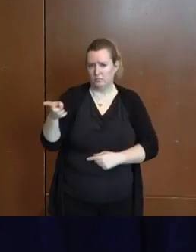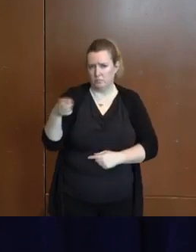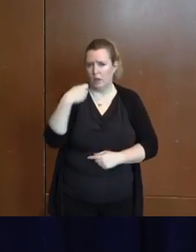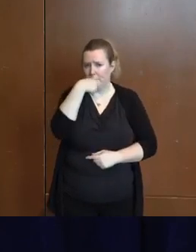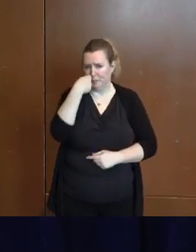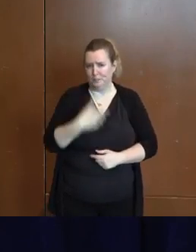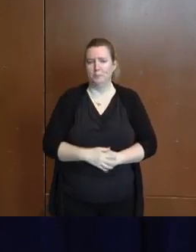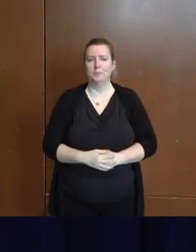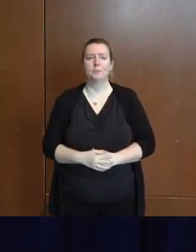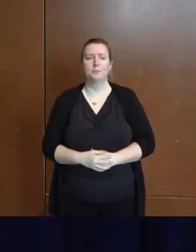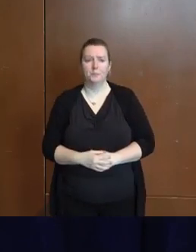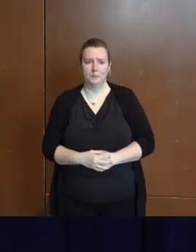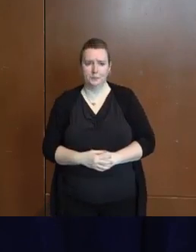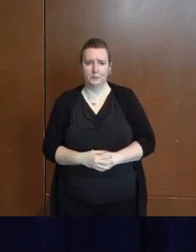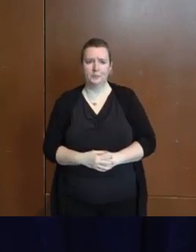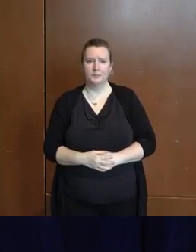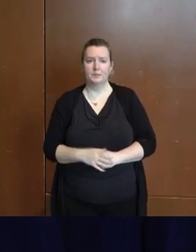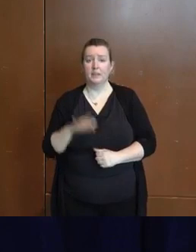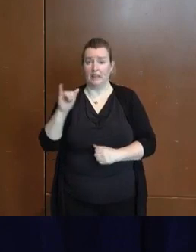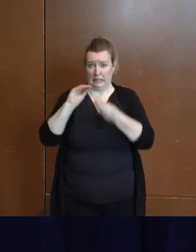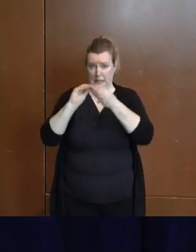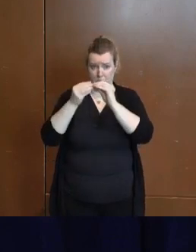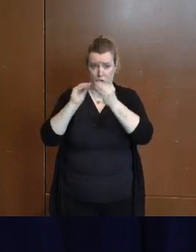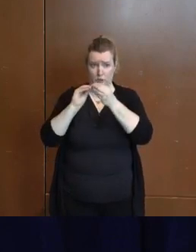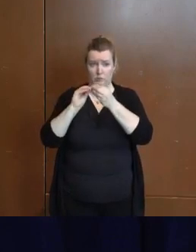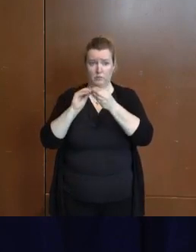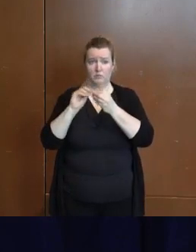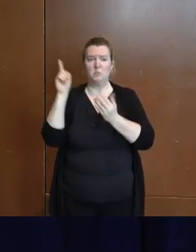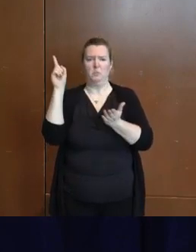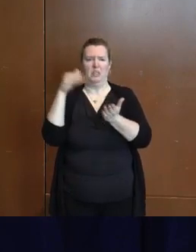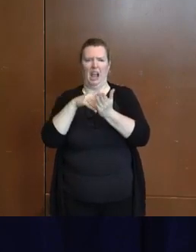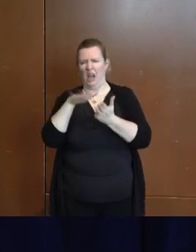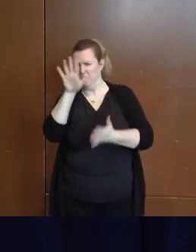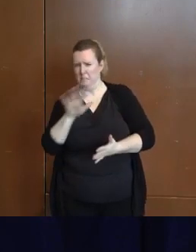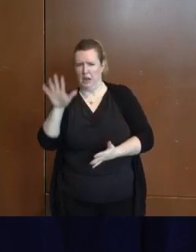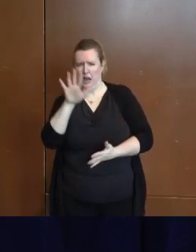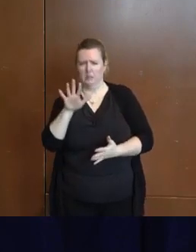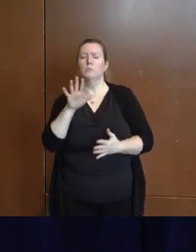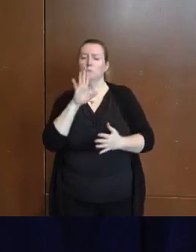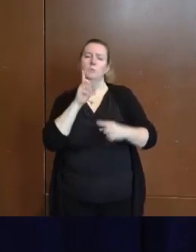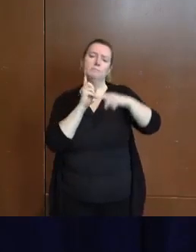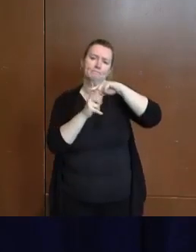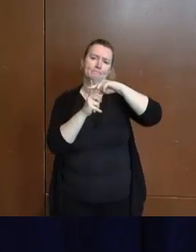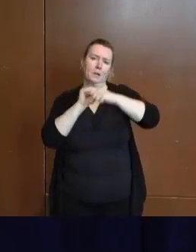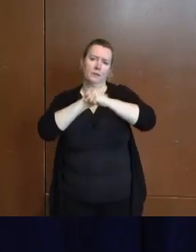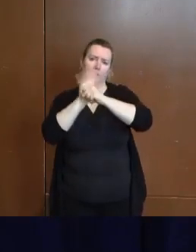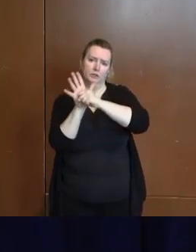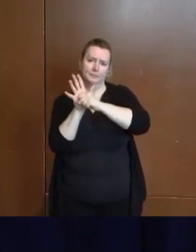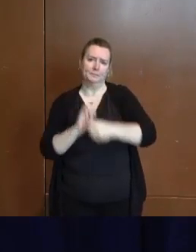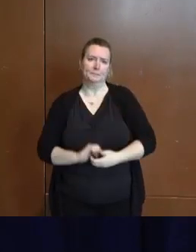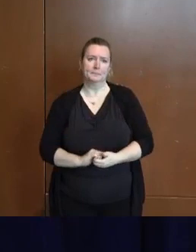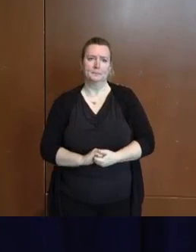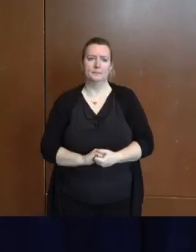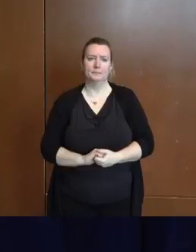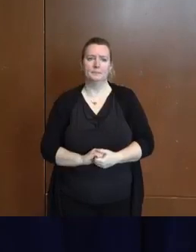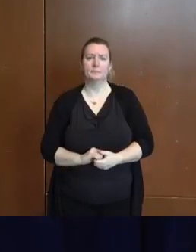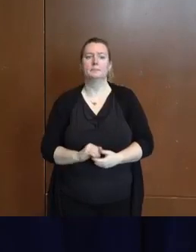individuals, 1,052 testing positive, for a positivity rate of 41.9%.